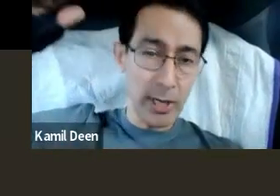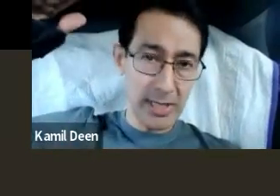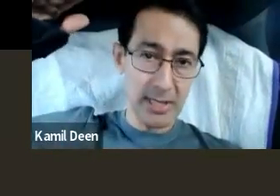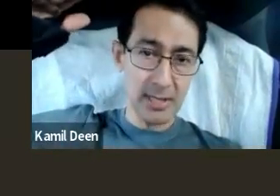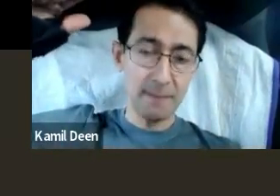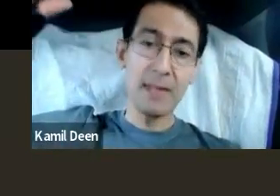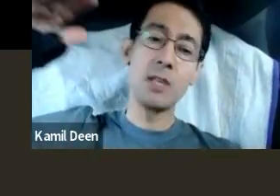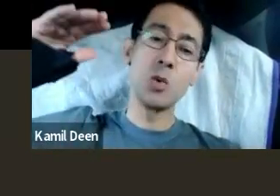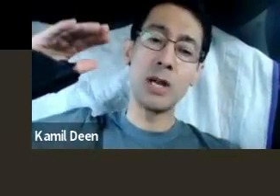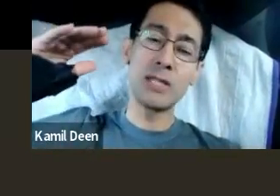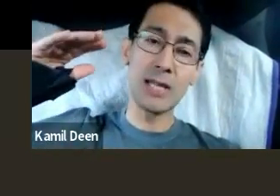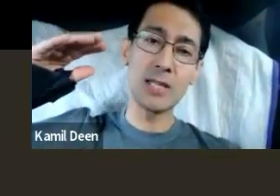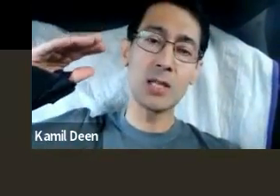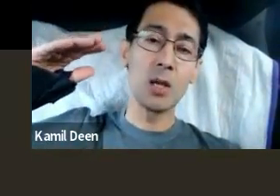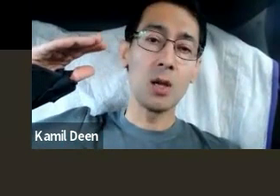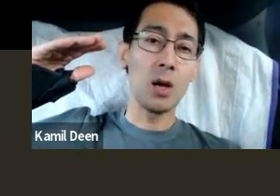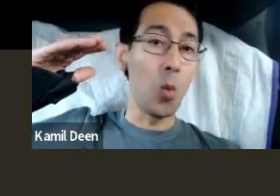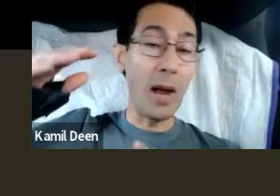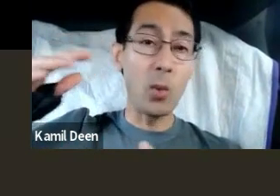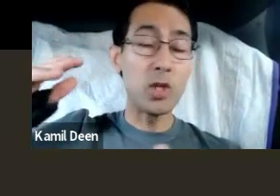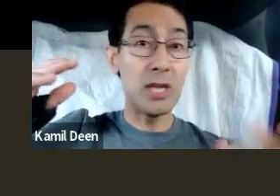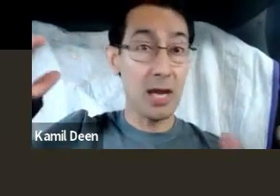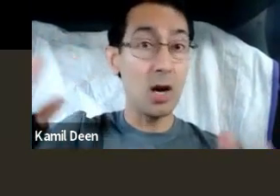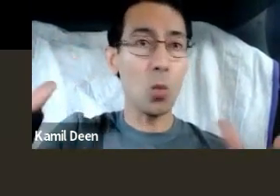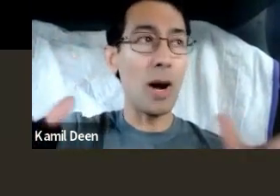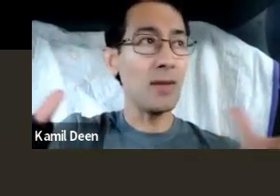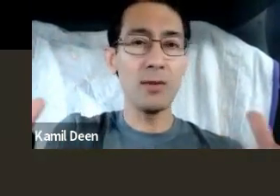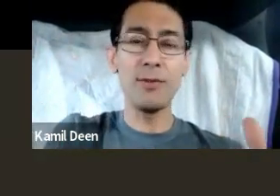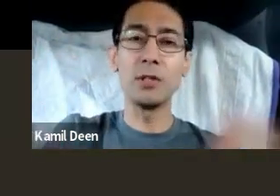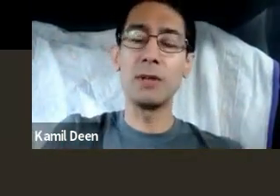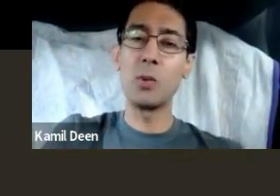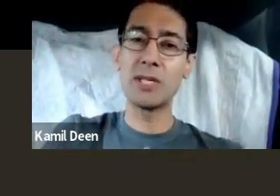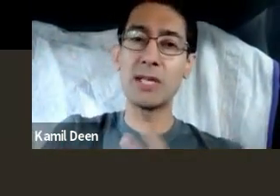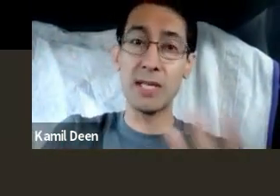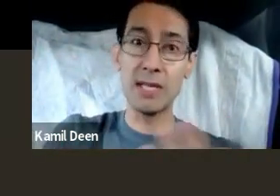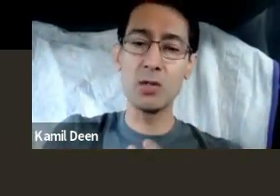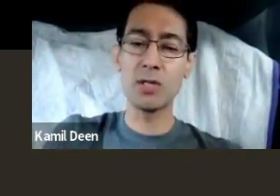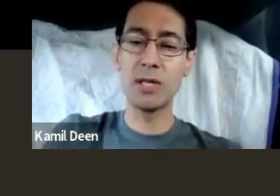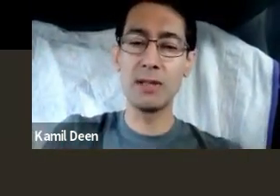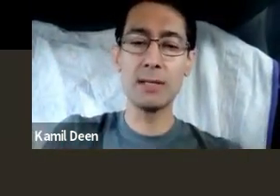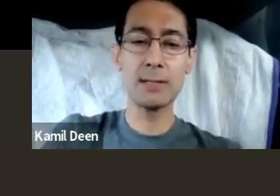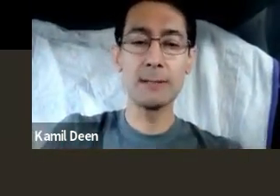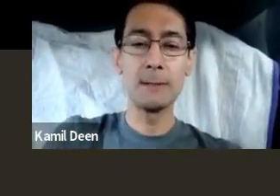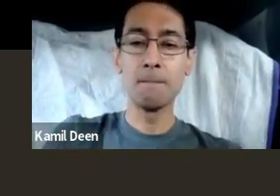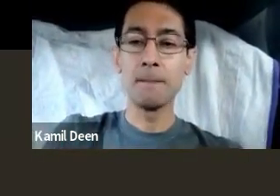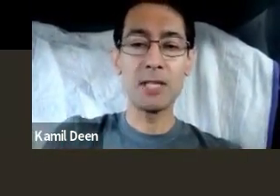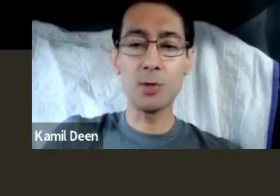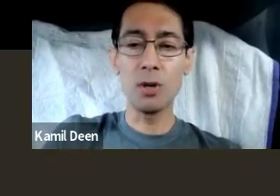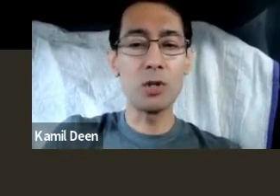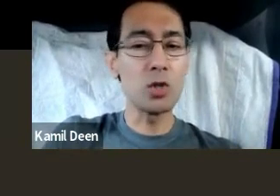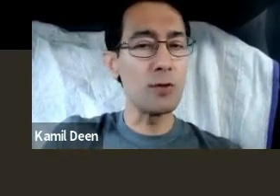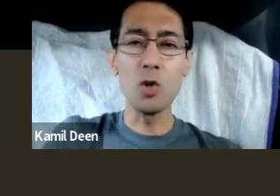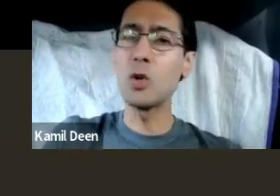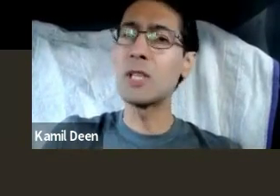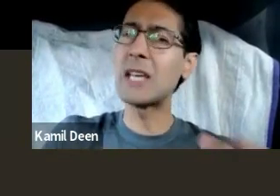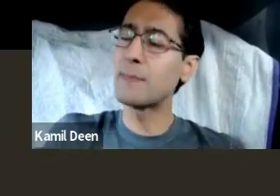the point is, then you want to tell us why we should care, why the field of linguistics is interested in this. Some sort